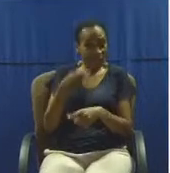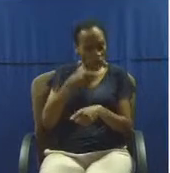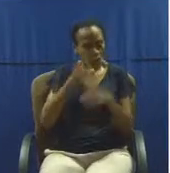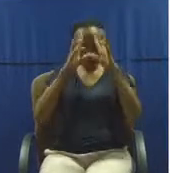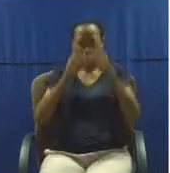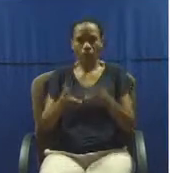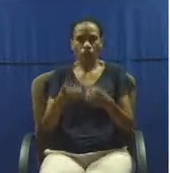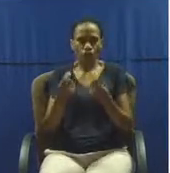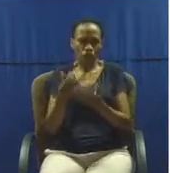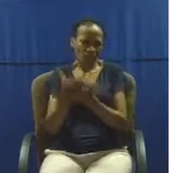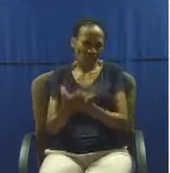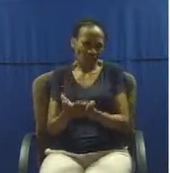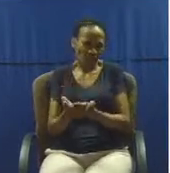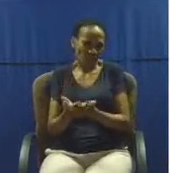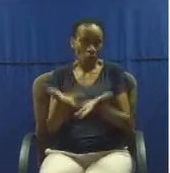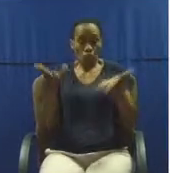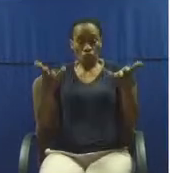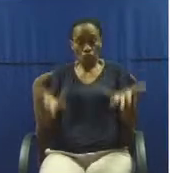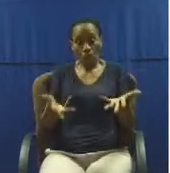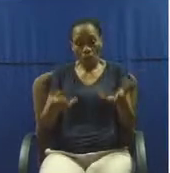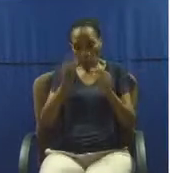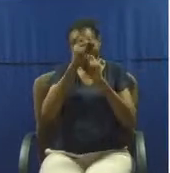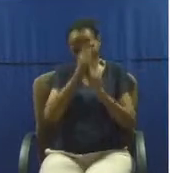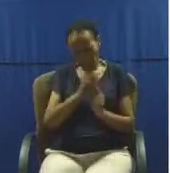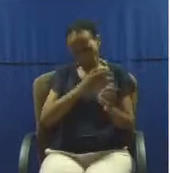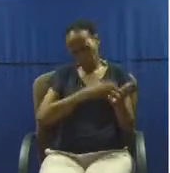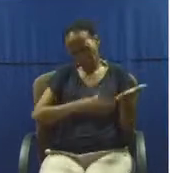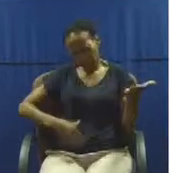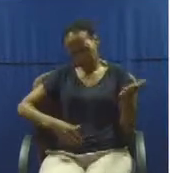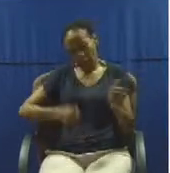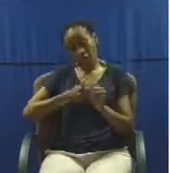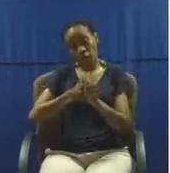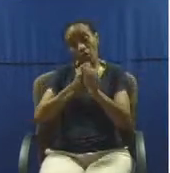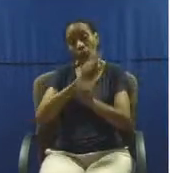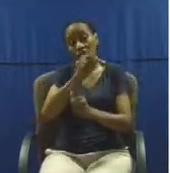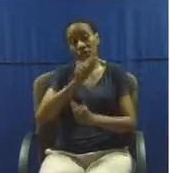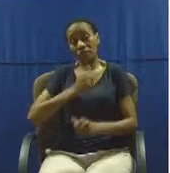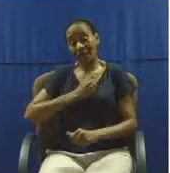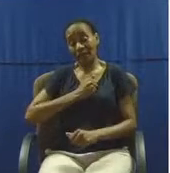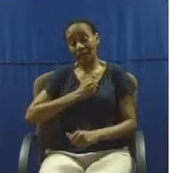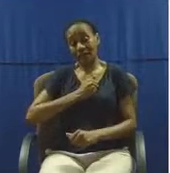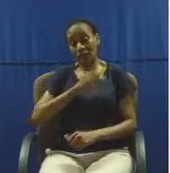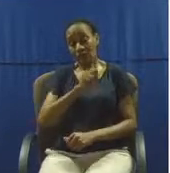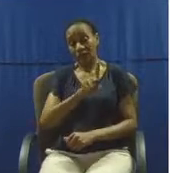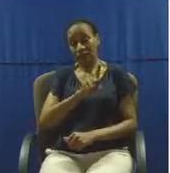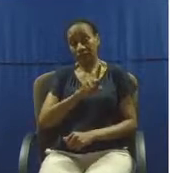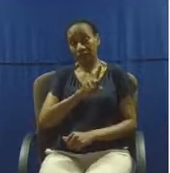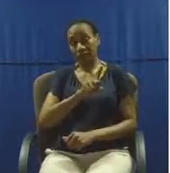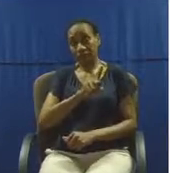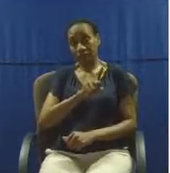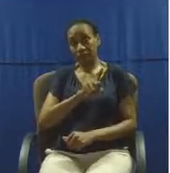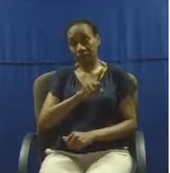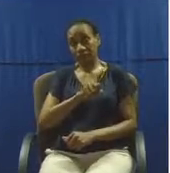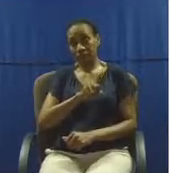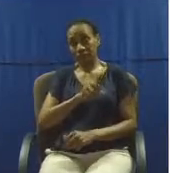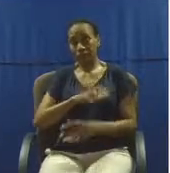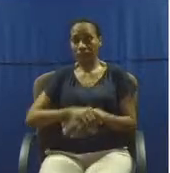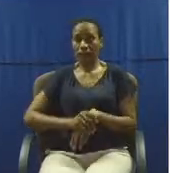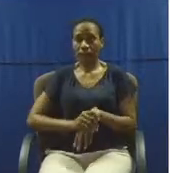public order policing. Now, Honourable President, my follow-up question is, the